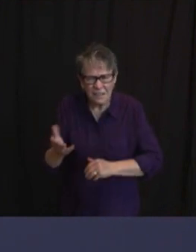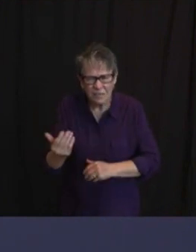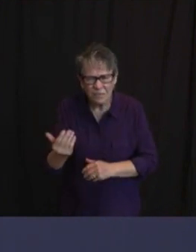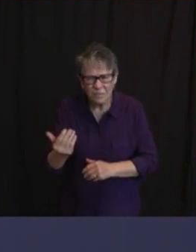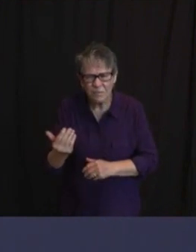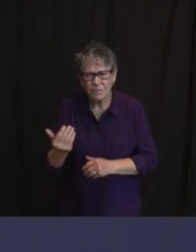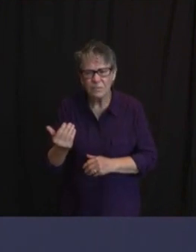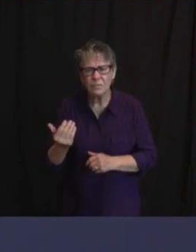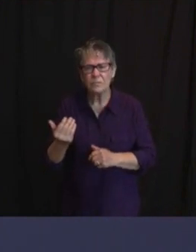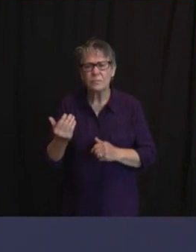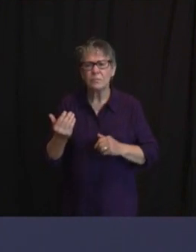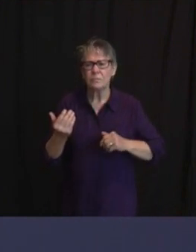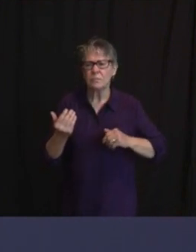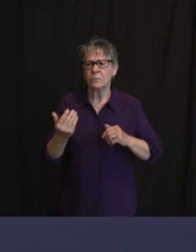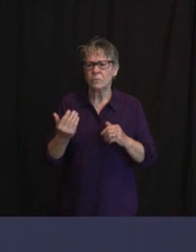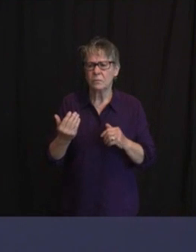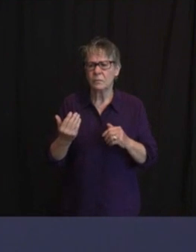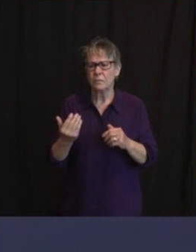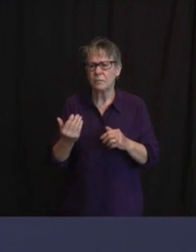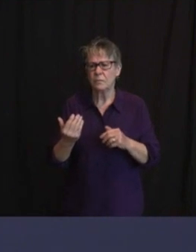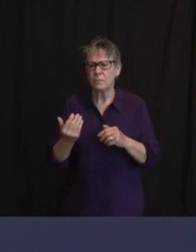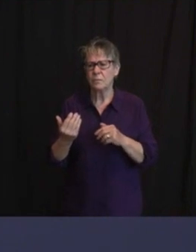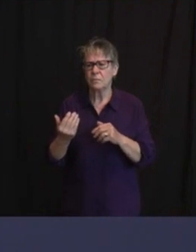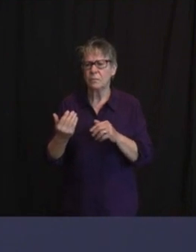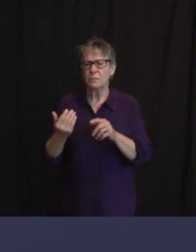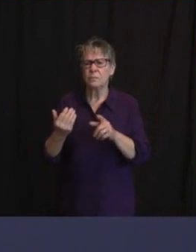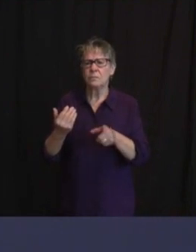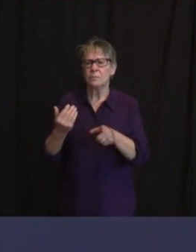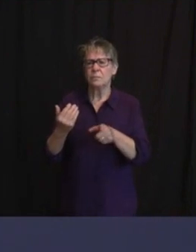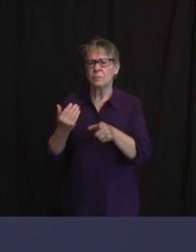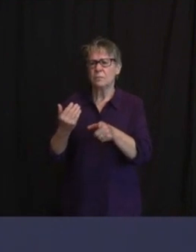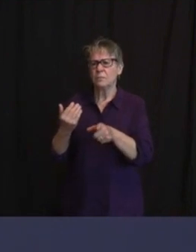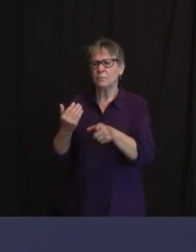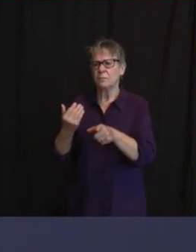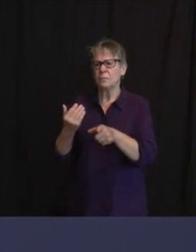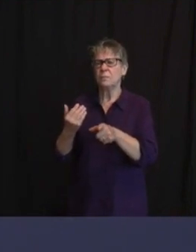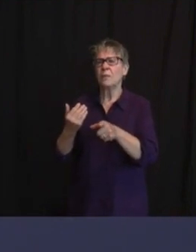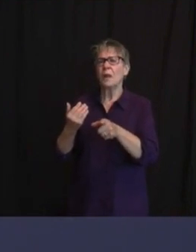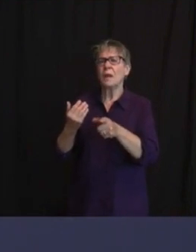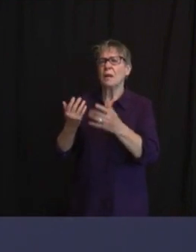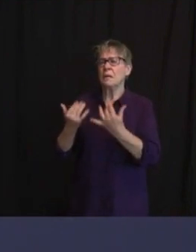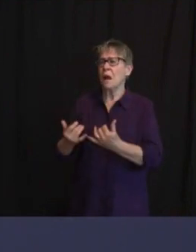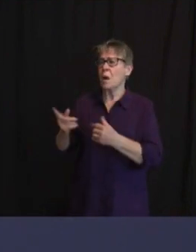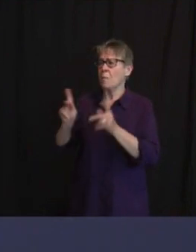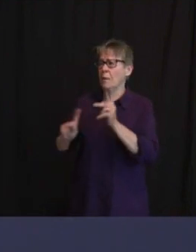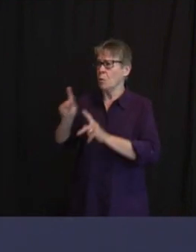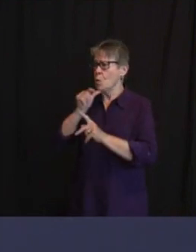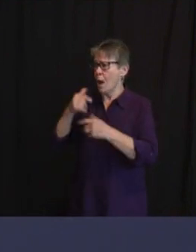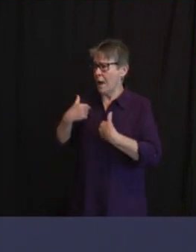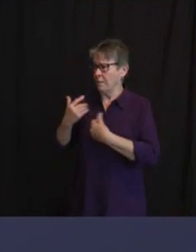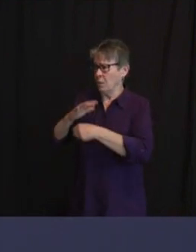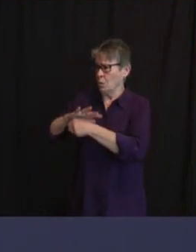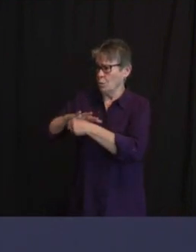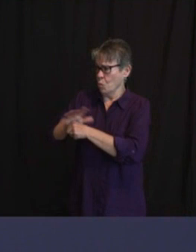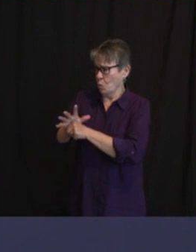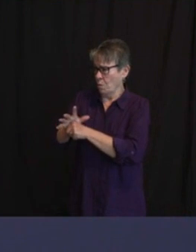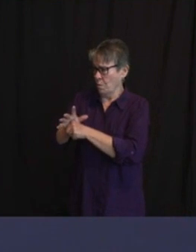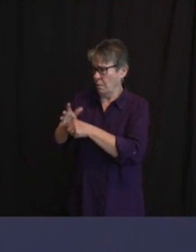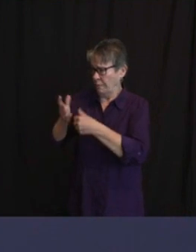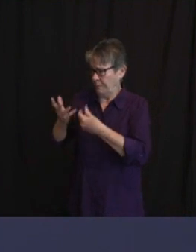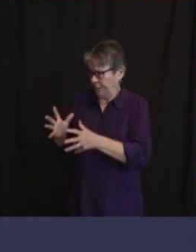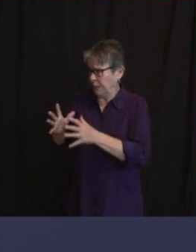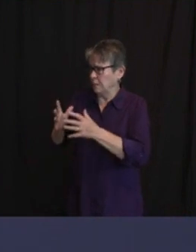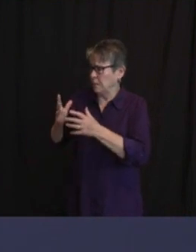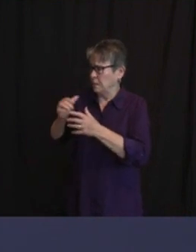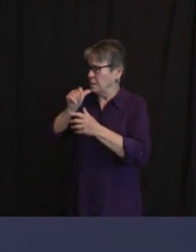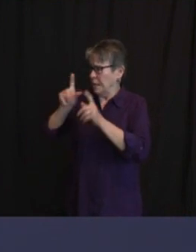Last night in Sussex County, the Montague Board of Education held another in-person public meeting at 2nd. Any comment